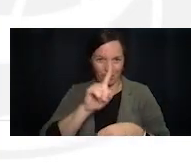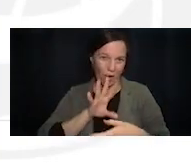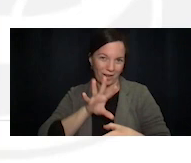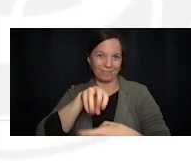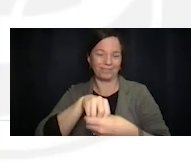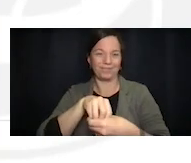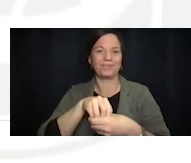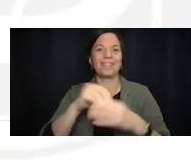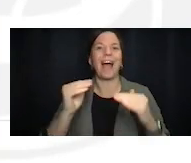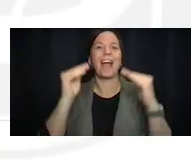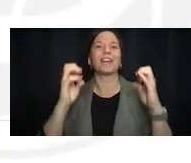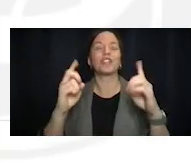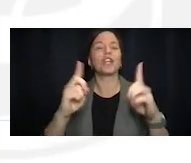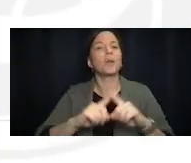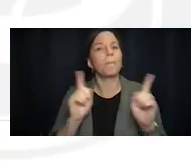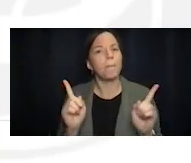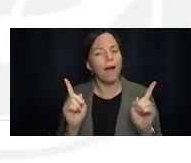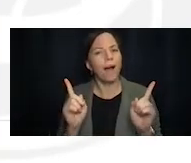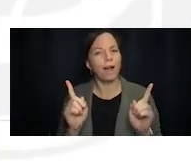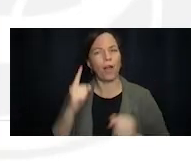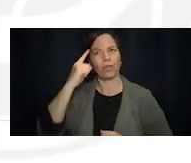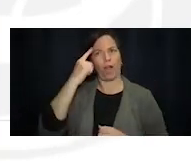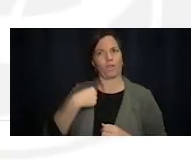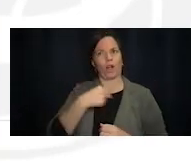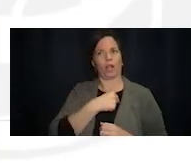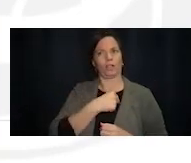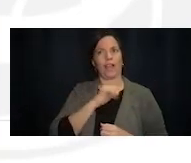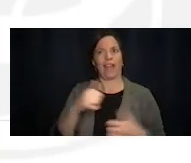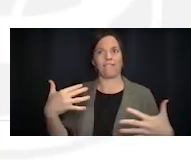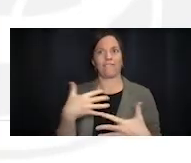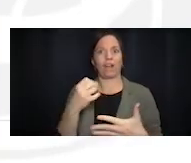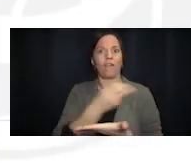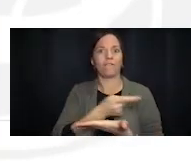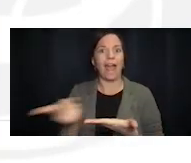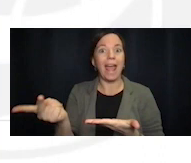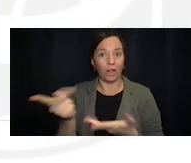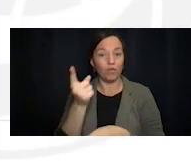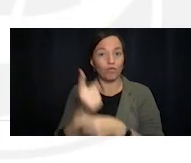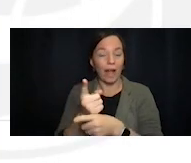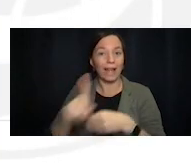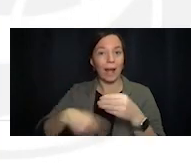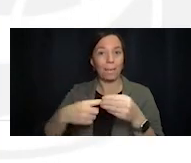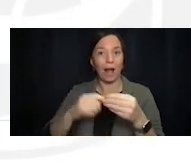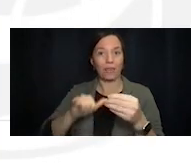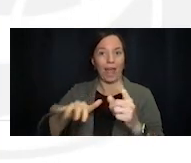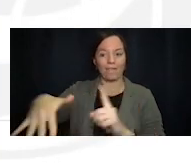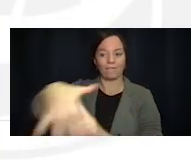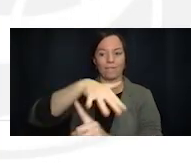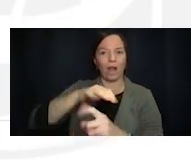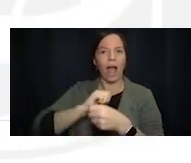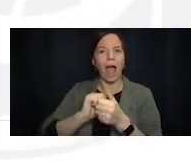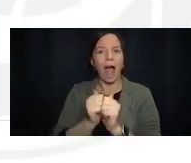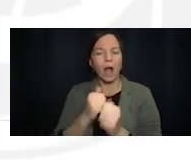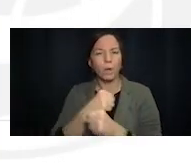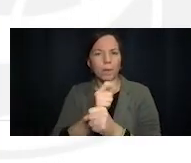higher education, but again, just a thought for us, the fear of failure, right? A thought for us about our environment. How do we ensure that we have the kind